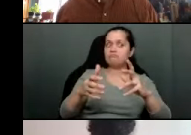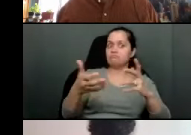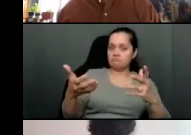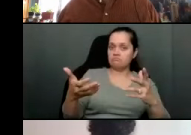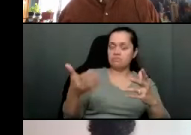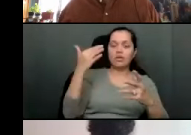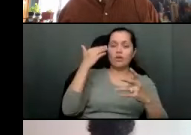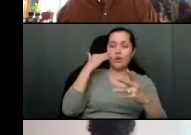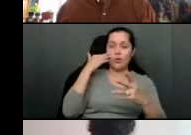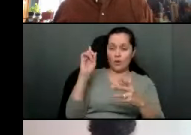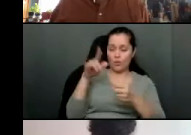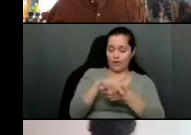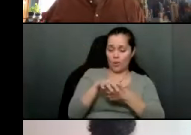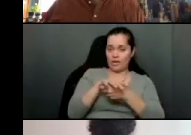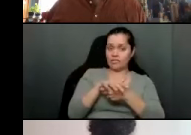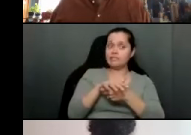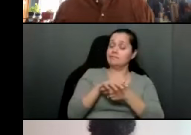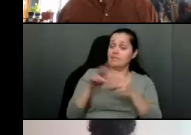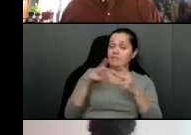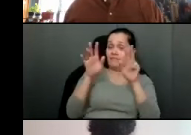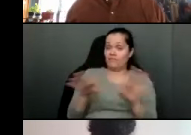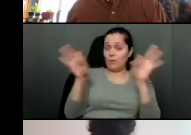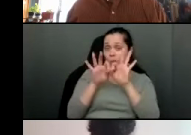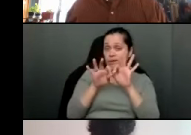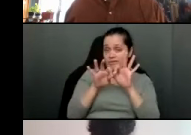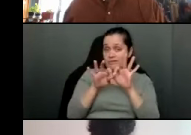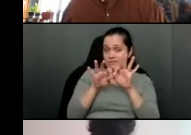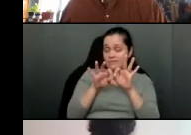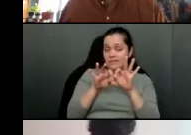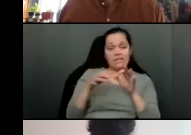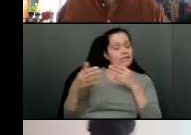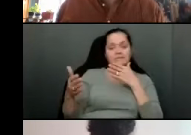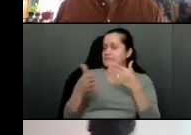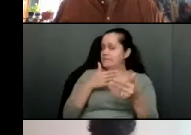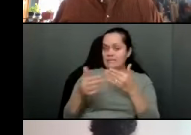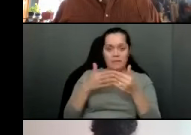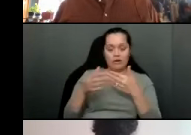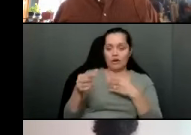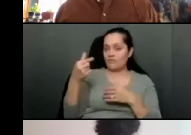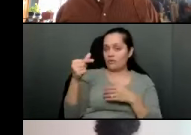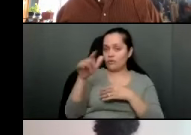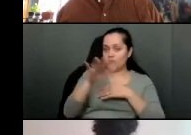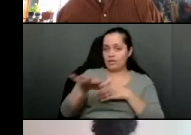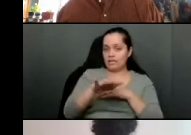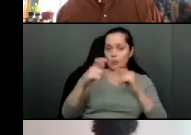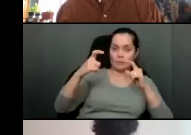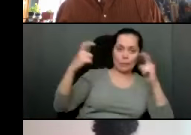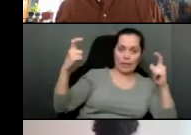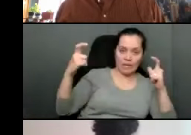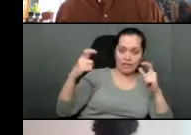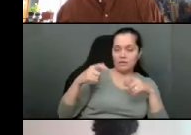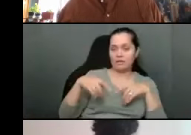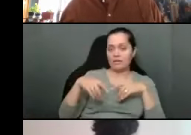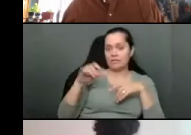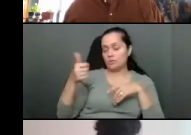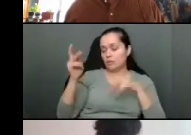knowing where you're going is really important. It didn't matter if Greenland was too big to someone